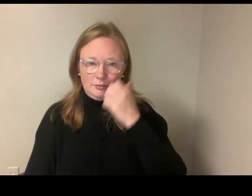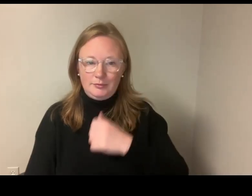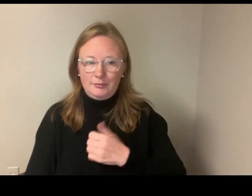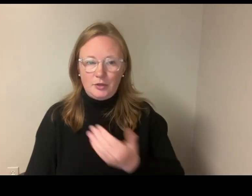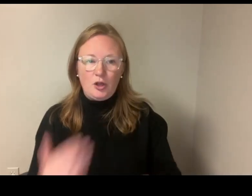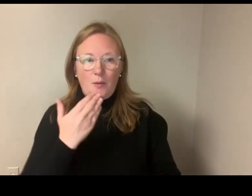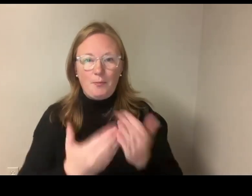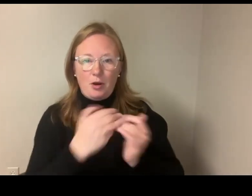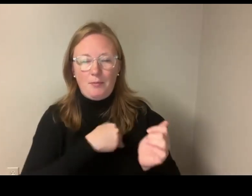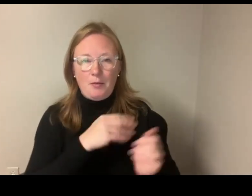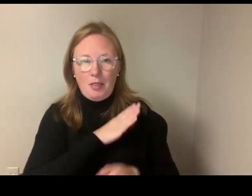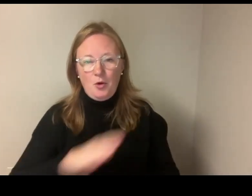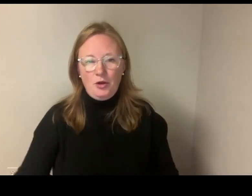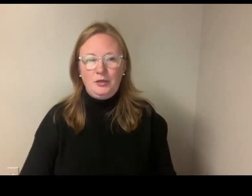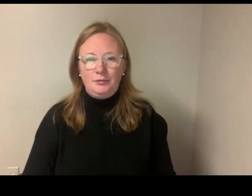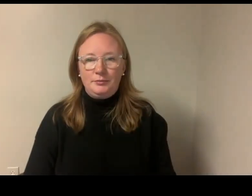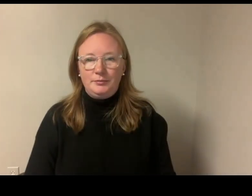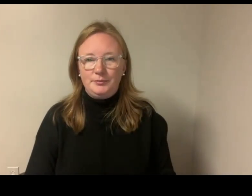Morning, members of the board.